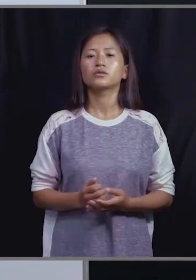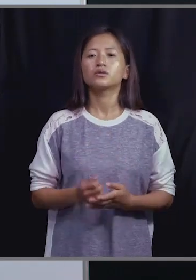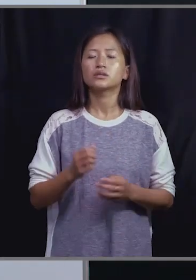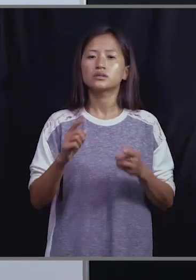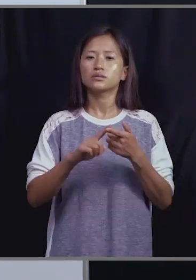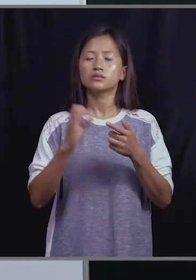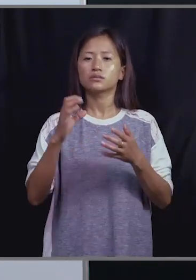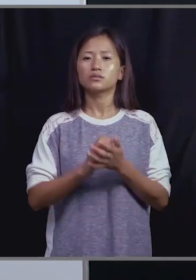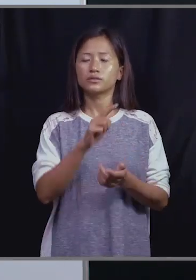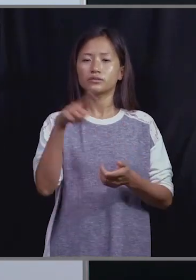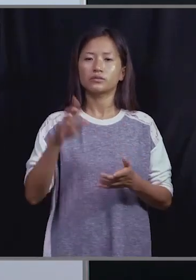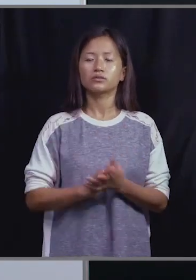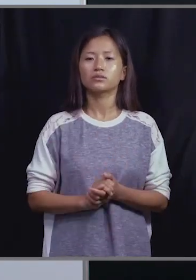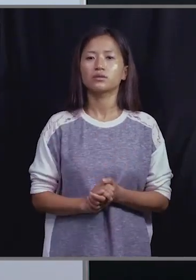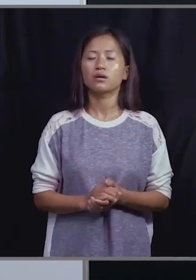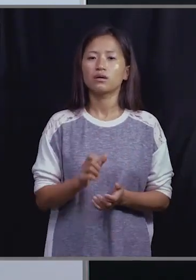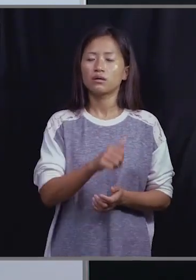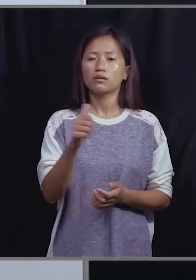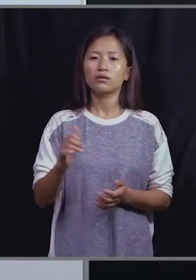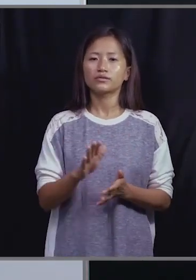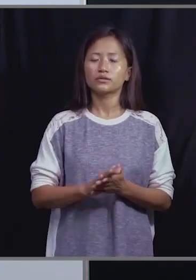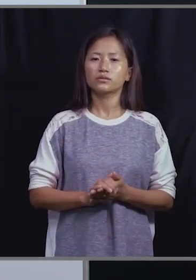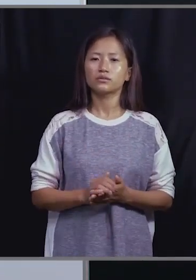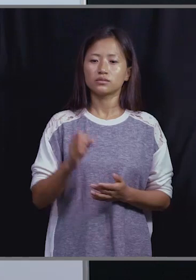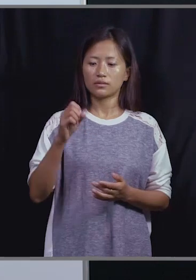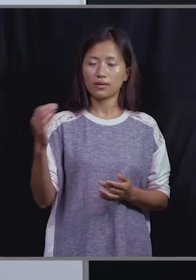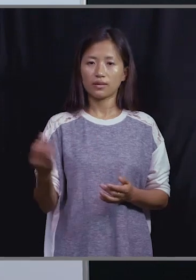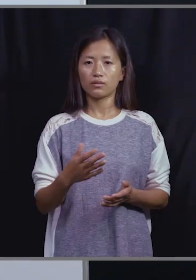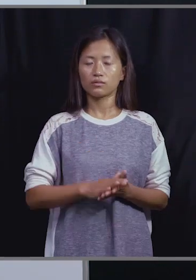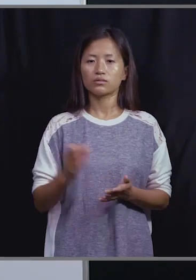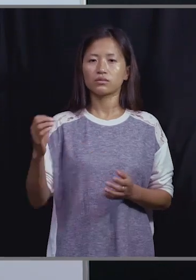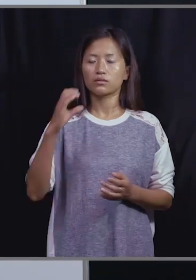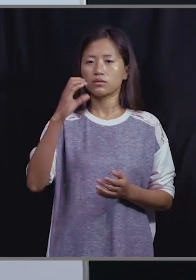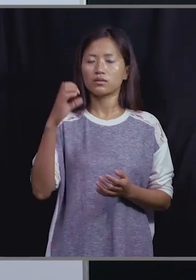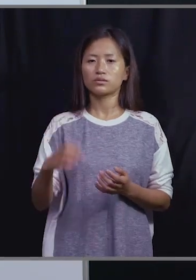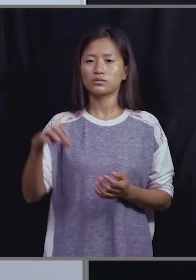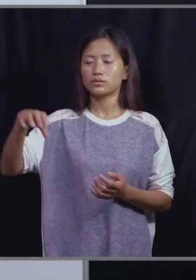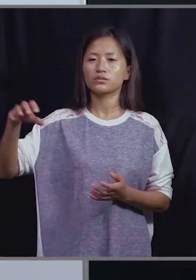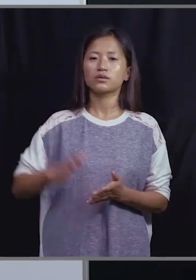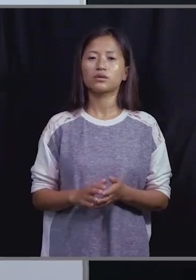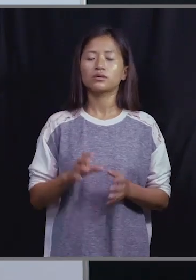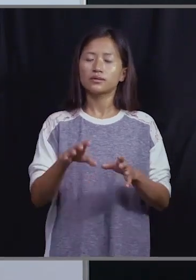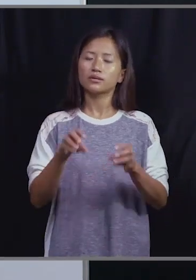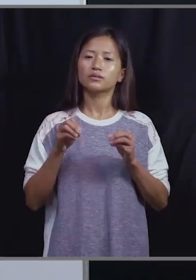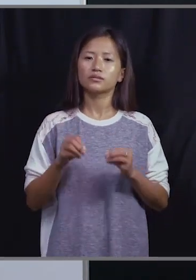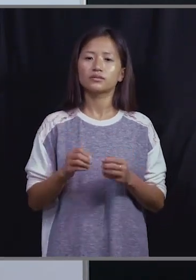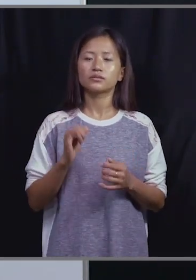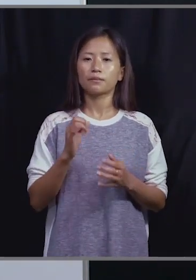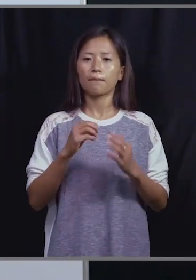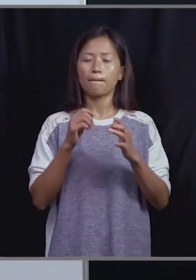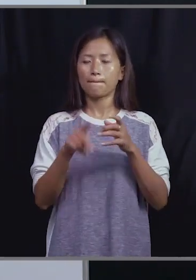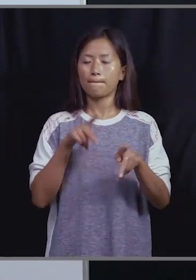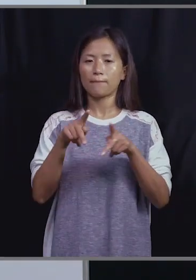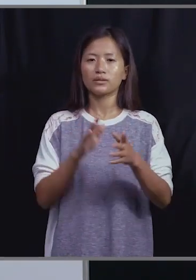their economic rights. Okay, and after these new countries started to gain the independence, they felt